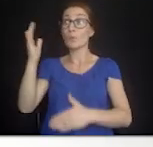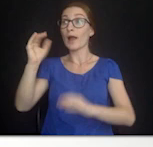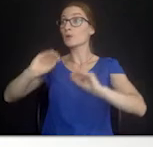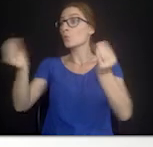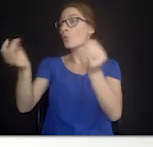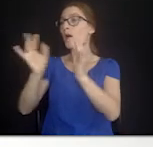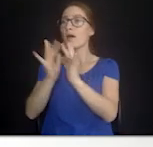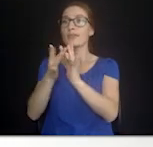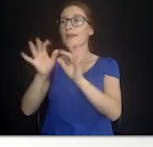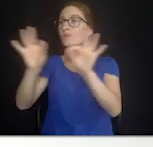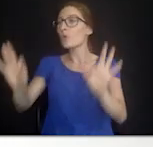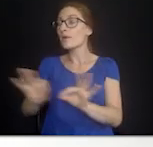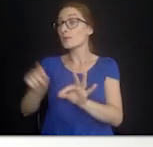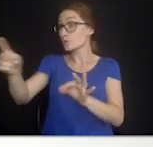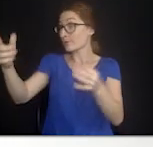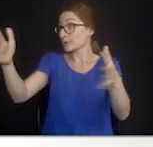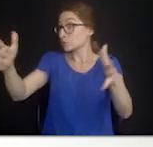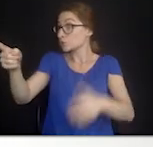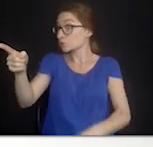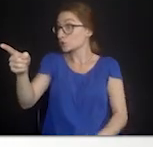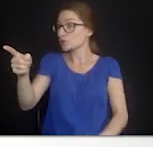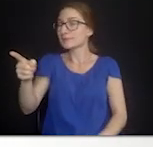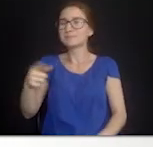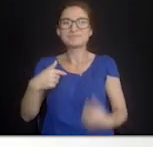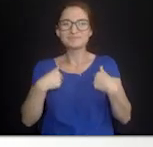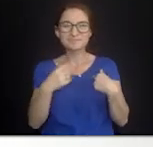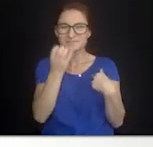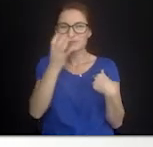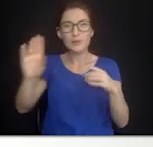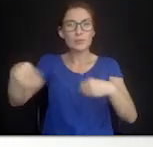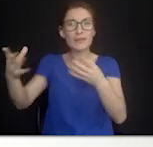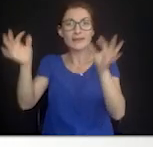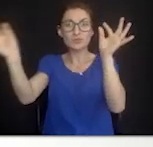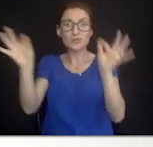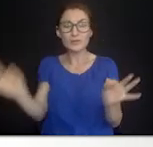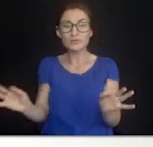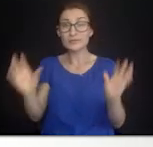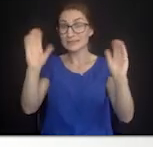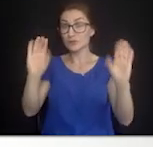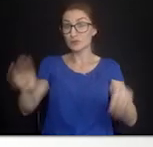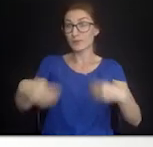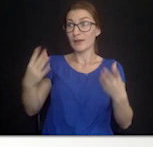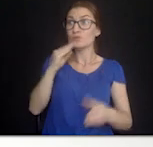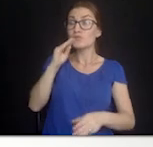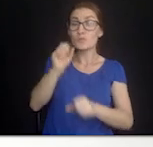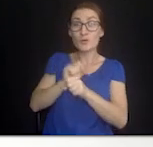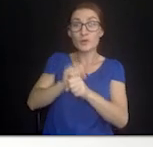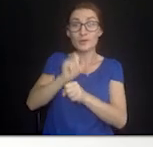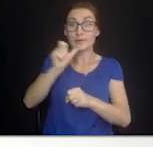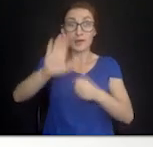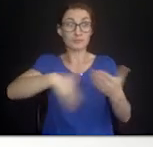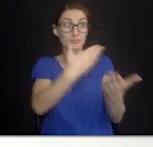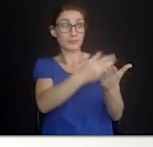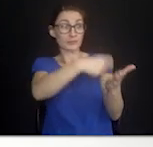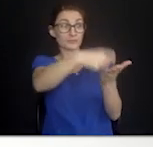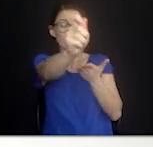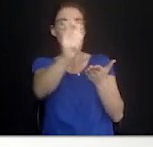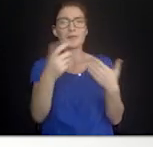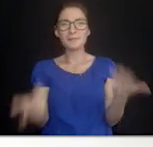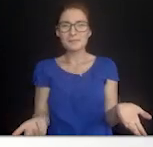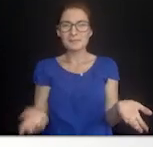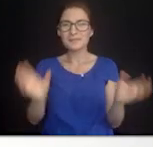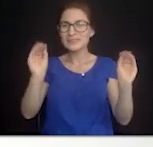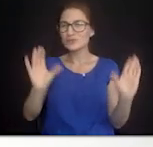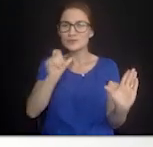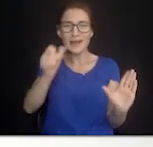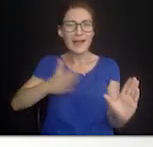done, right? Because I don't care that I gave you the instructions. If a teacher gave you a homework assignment and you didn't turn it in, how happy was the teacher? Not happy at